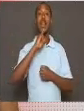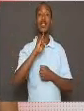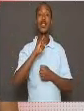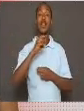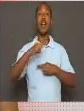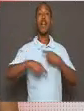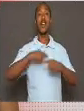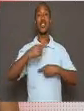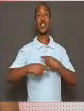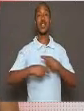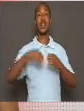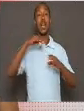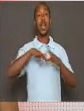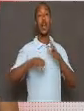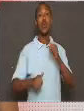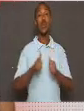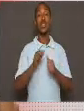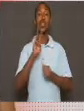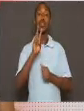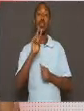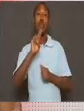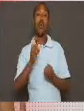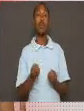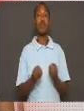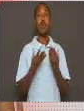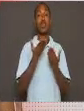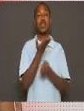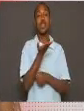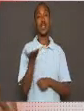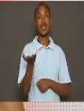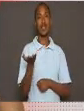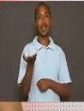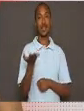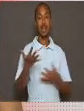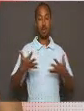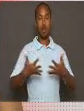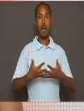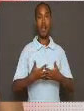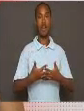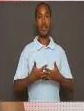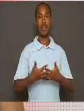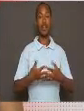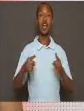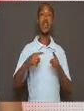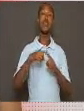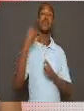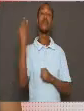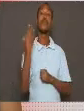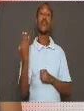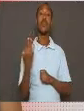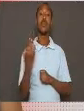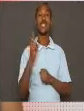a reaction in which 2 or more substances combine to form